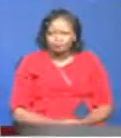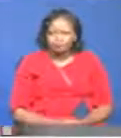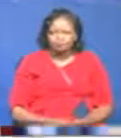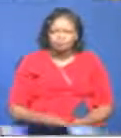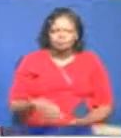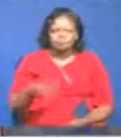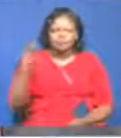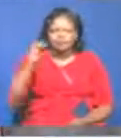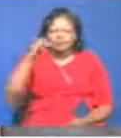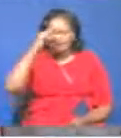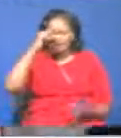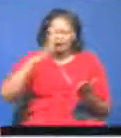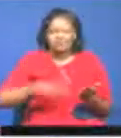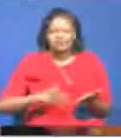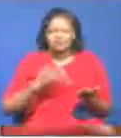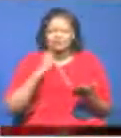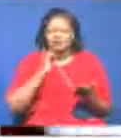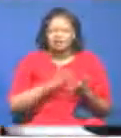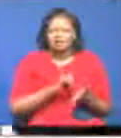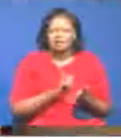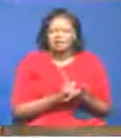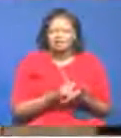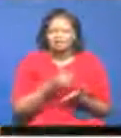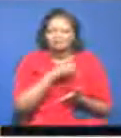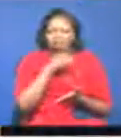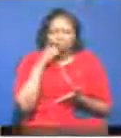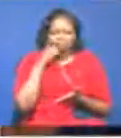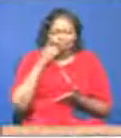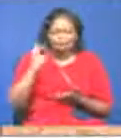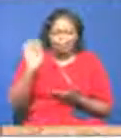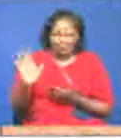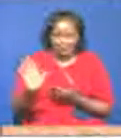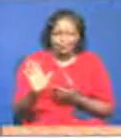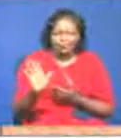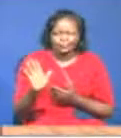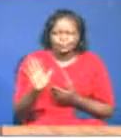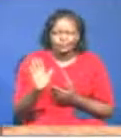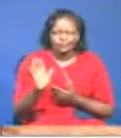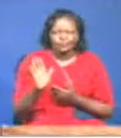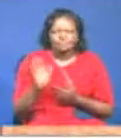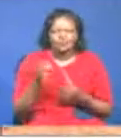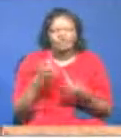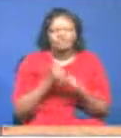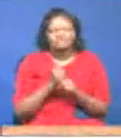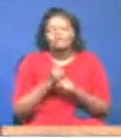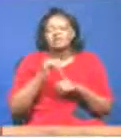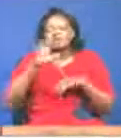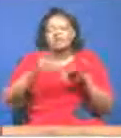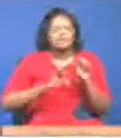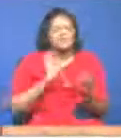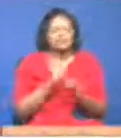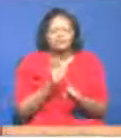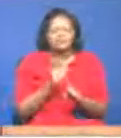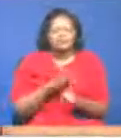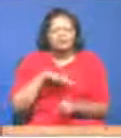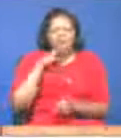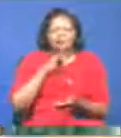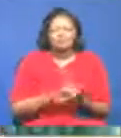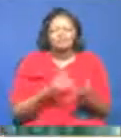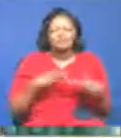Mohamed Halifa sasa anasema hali ya kiangazi katika kaunti yake imesababisha kufariki kwa mifugo kadhaa ambayo ni tegemeo la